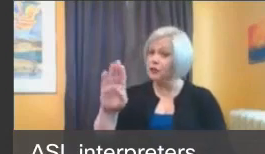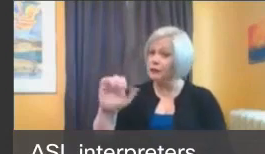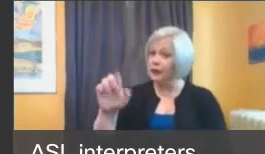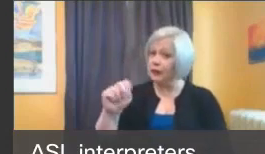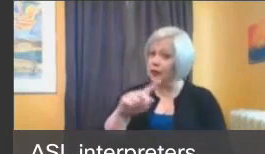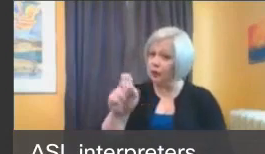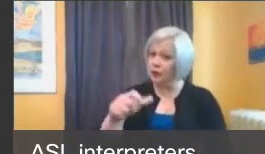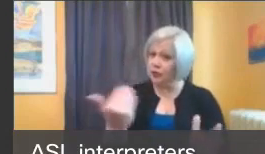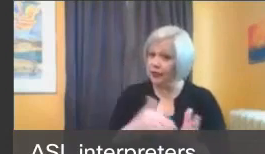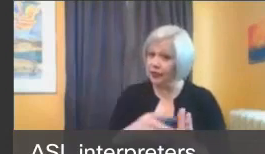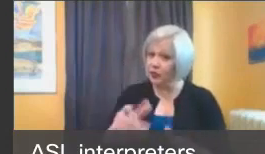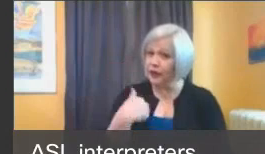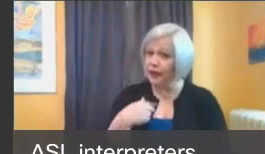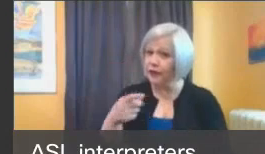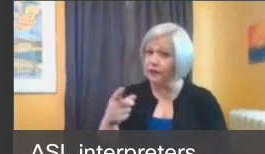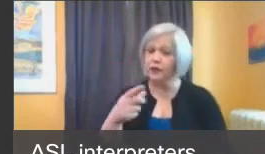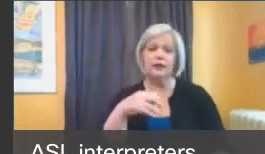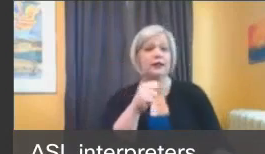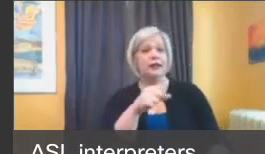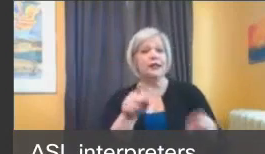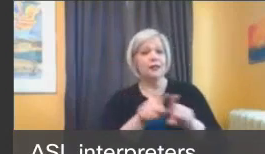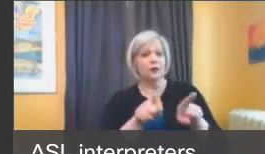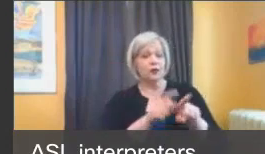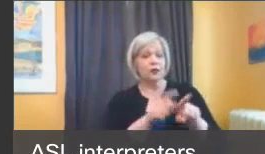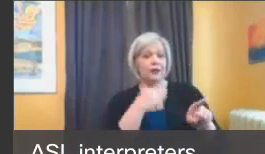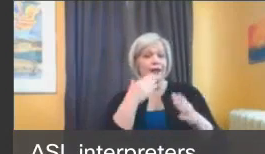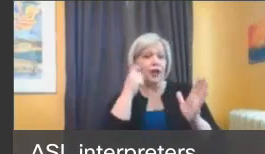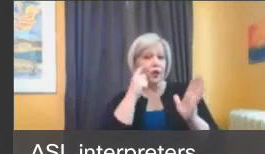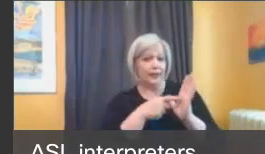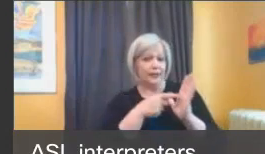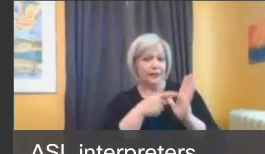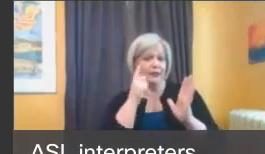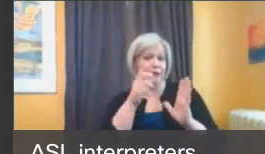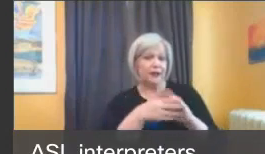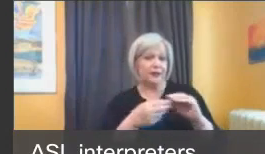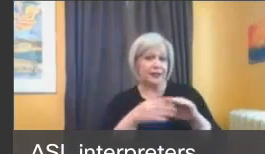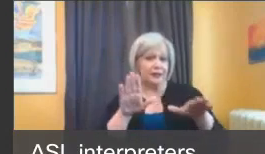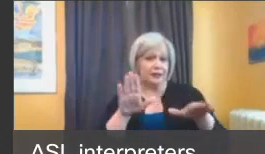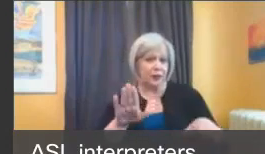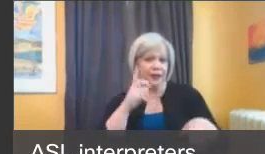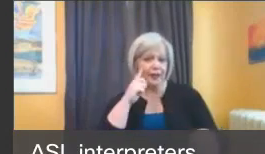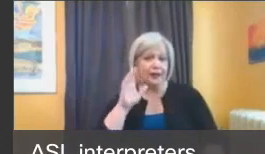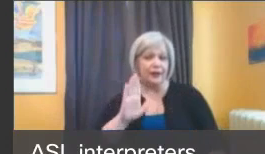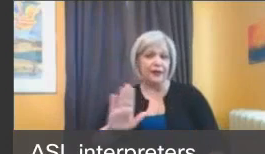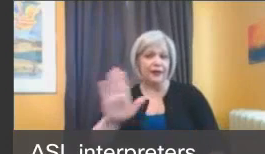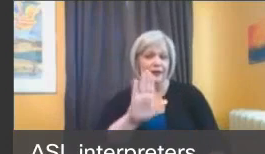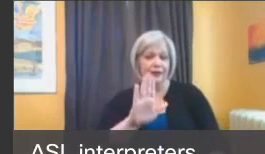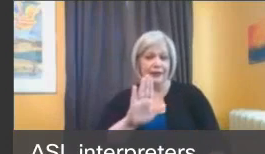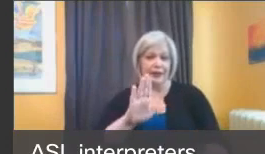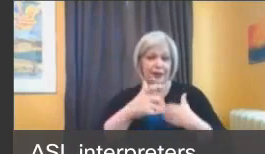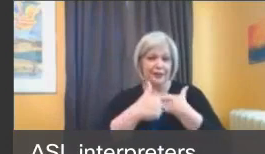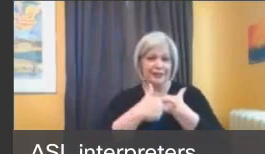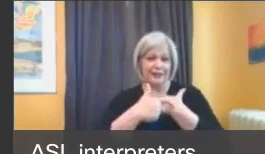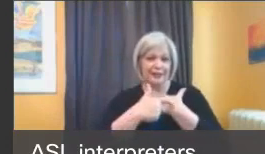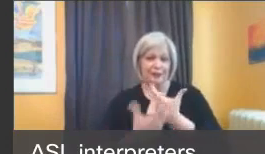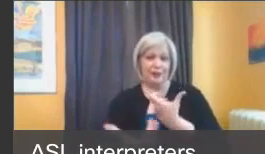question? Please go ahead. Yes, I would, but I'd also like to thank our witnesses for their testimony and for their taking the time and